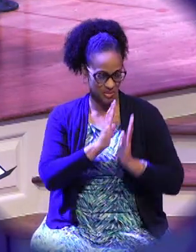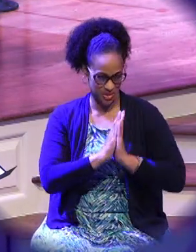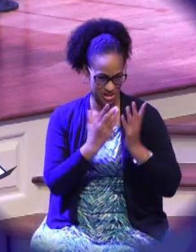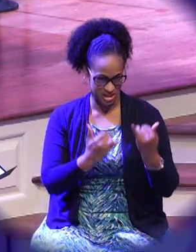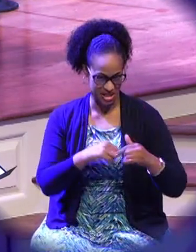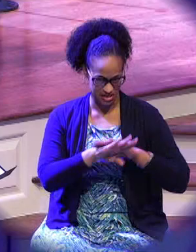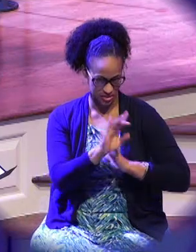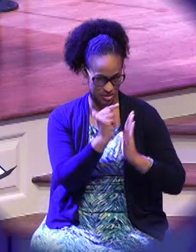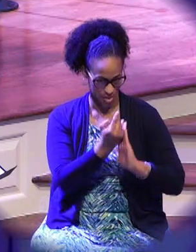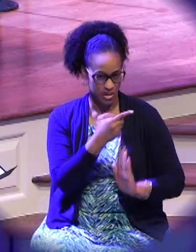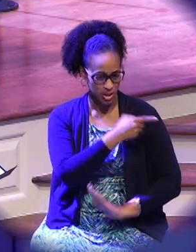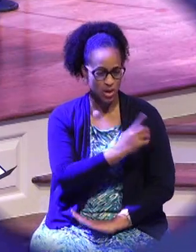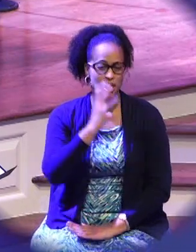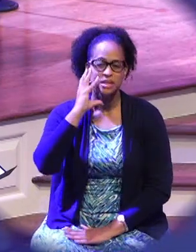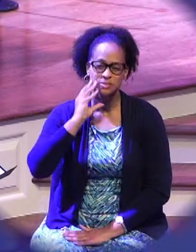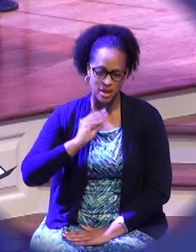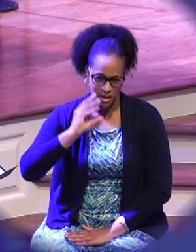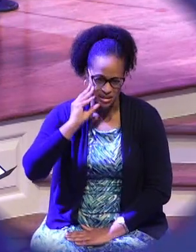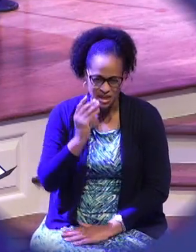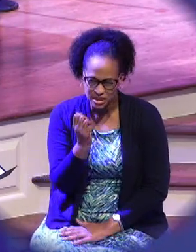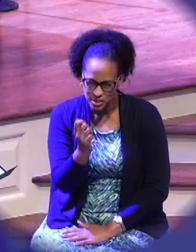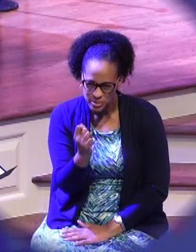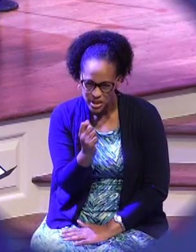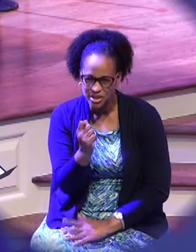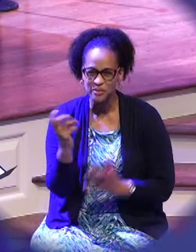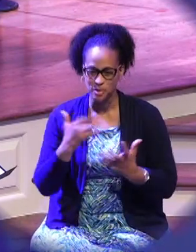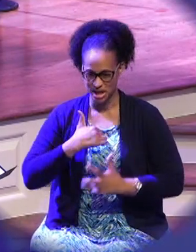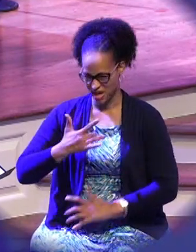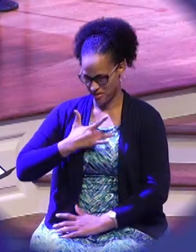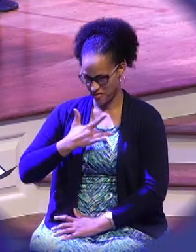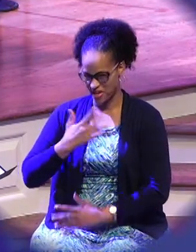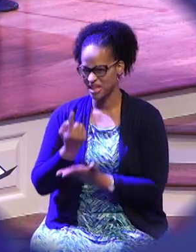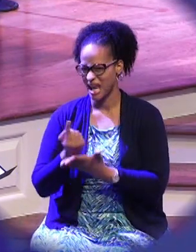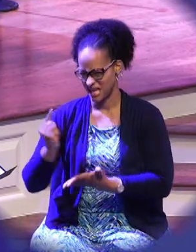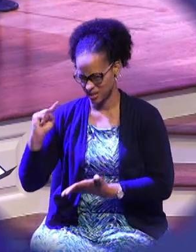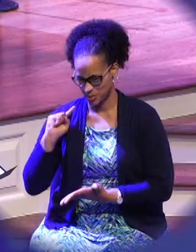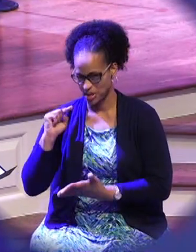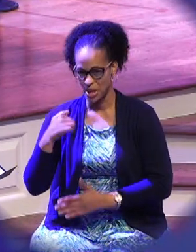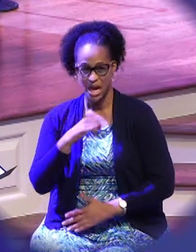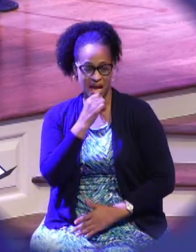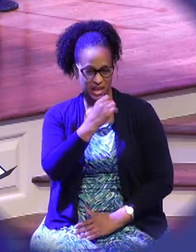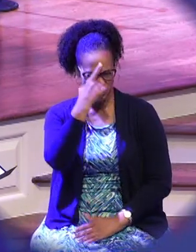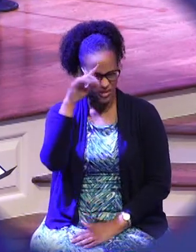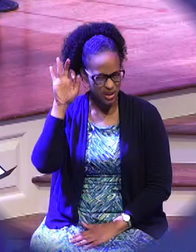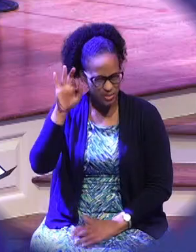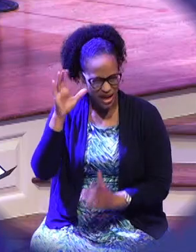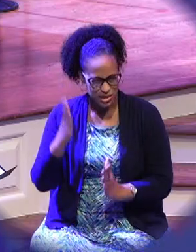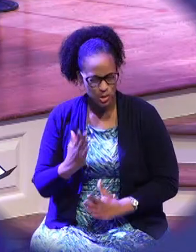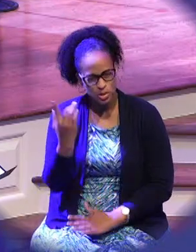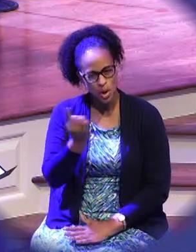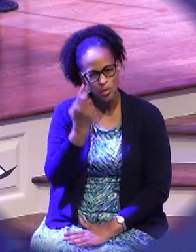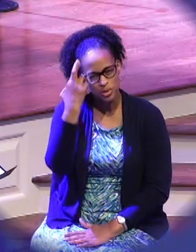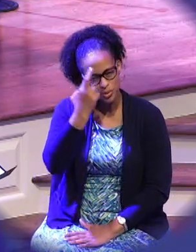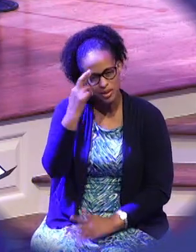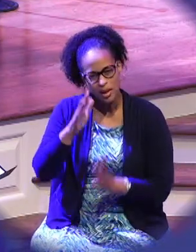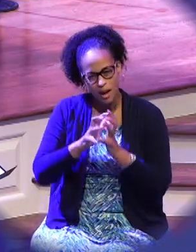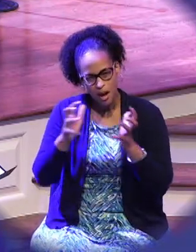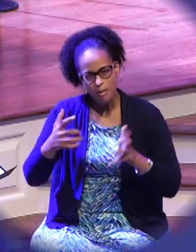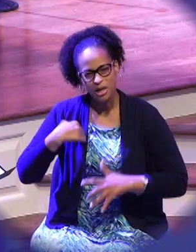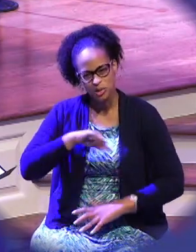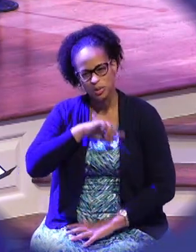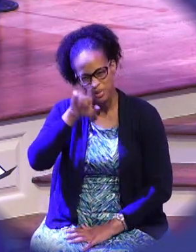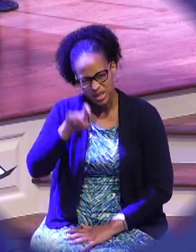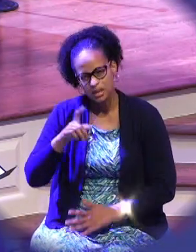this moment you are experiencing a little bit of what I felt last week. I don't think pastors always realize how much we need